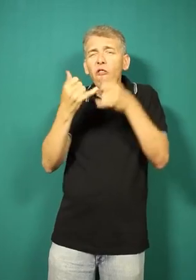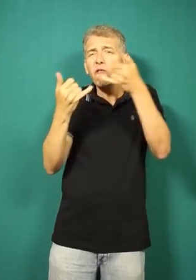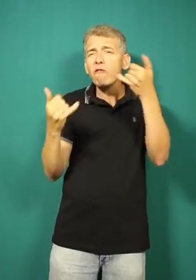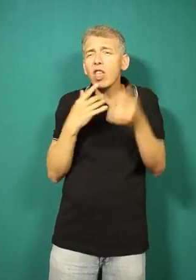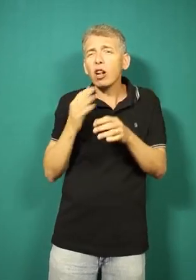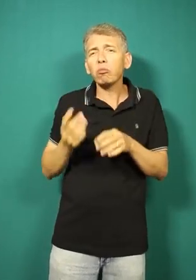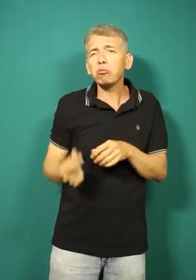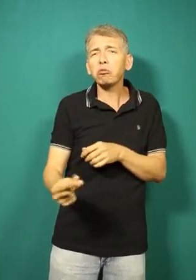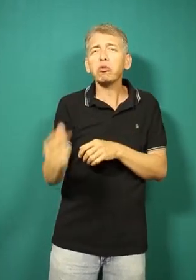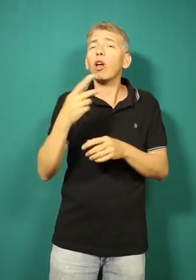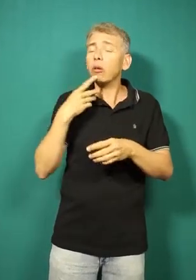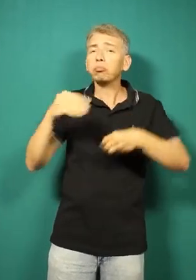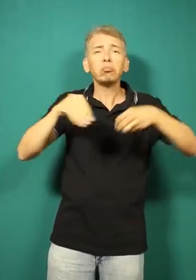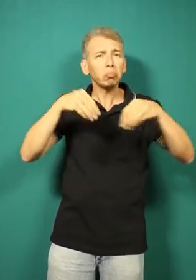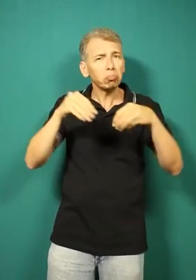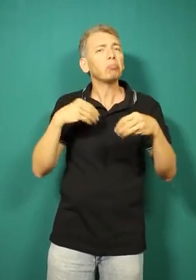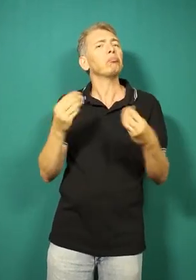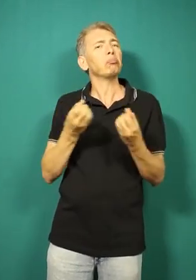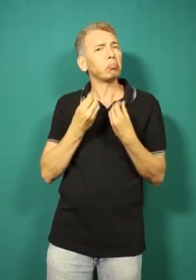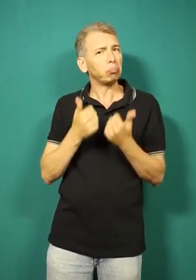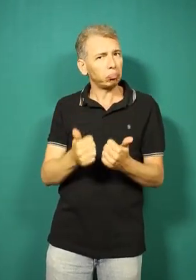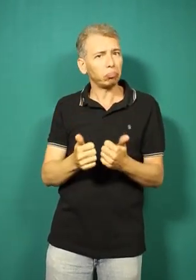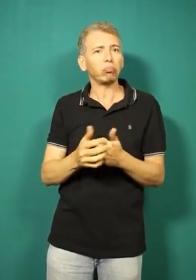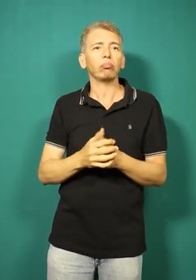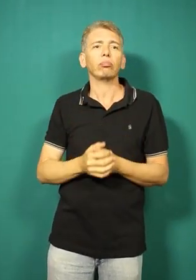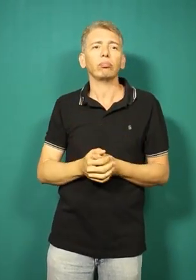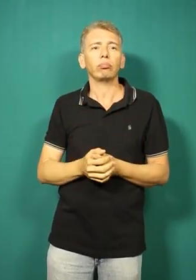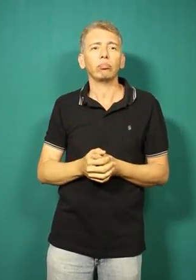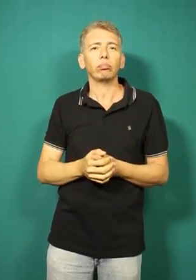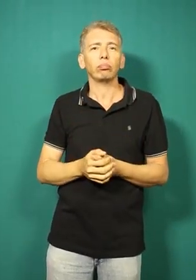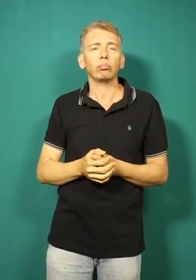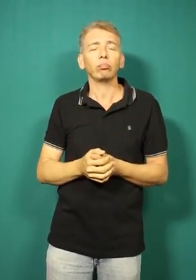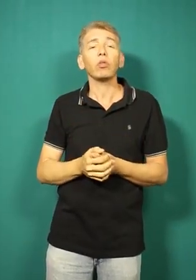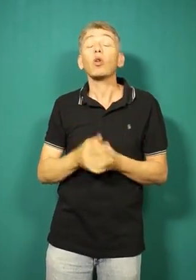is extremely versatile.